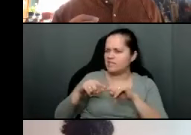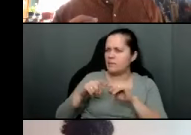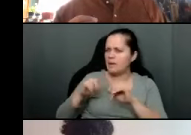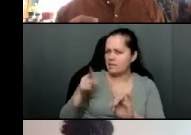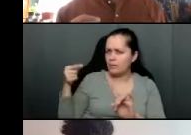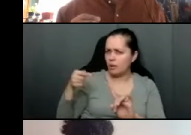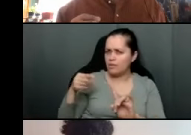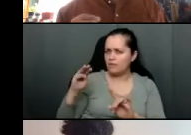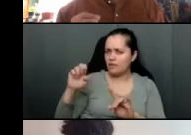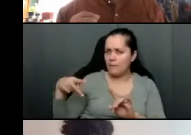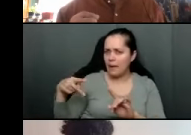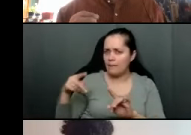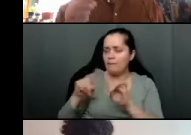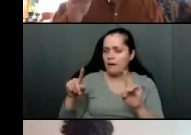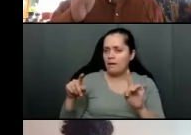of the map is.